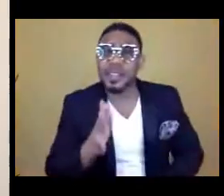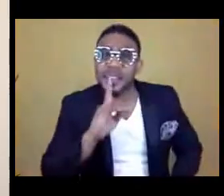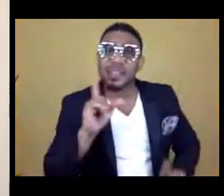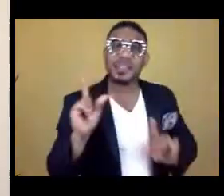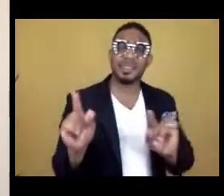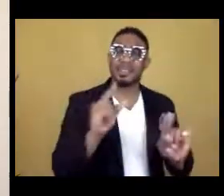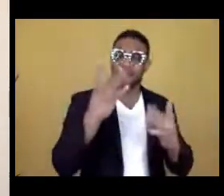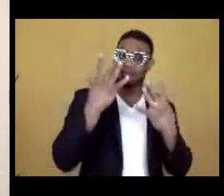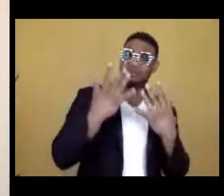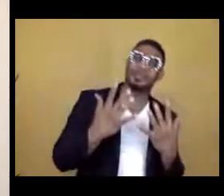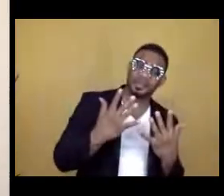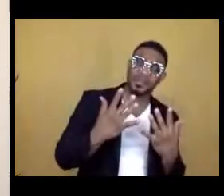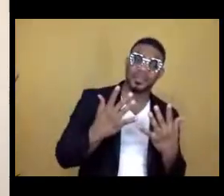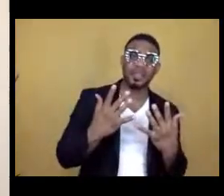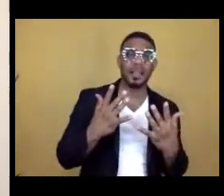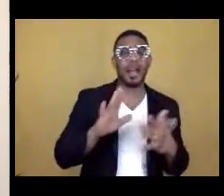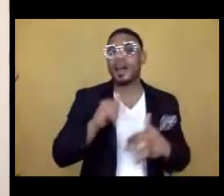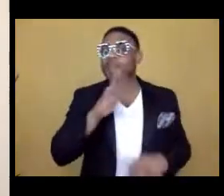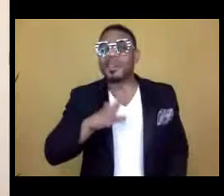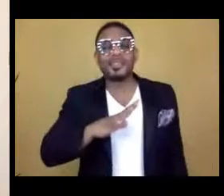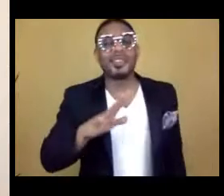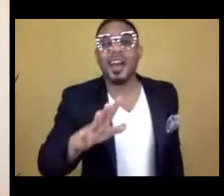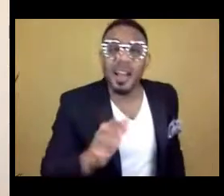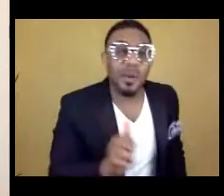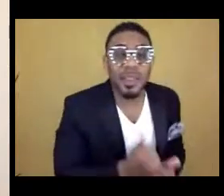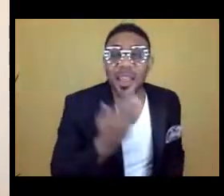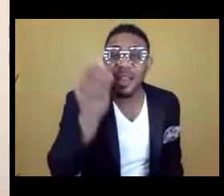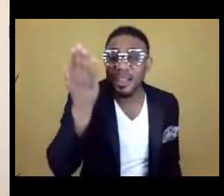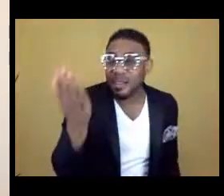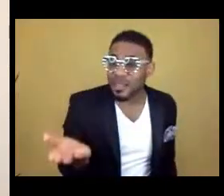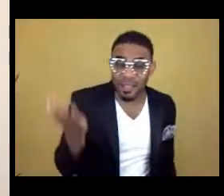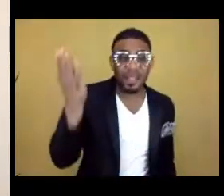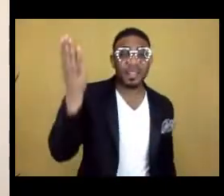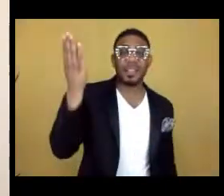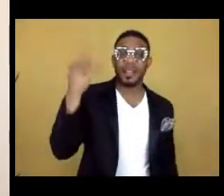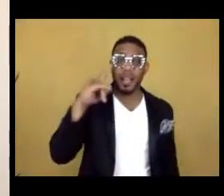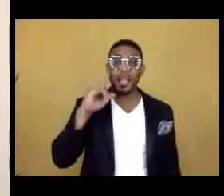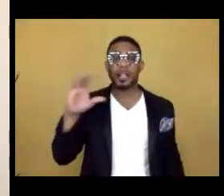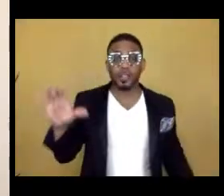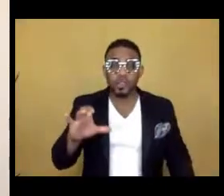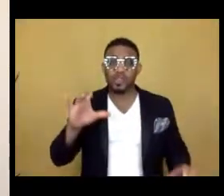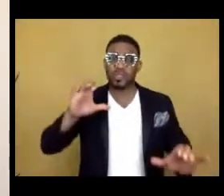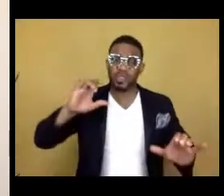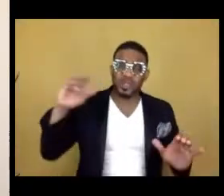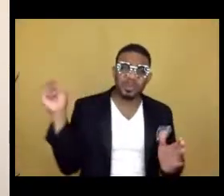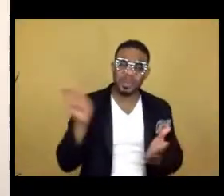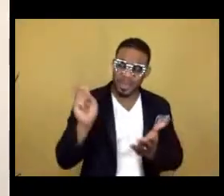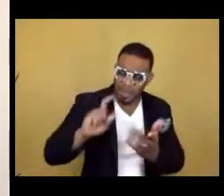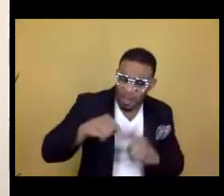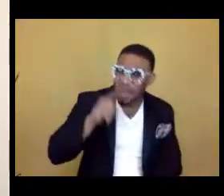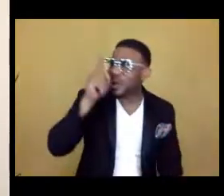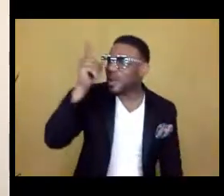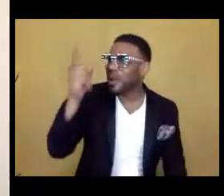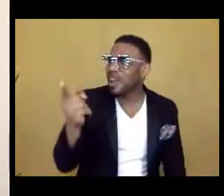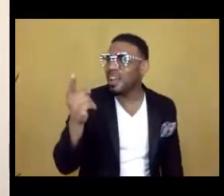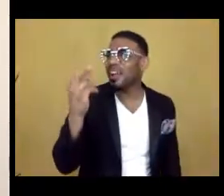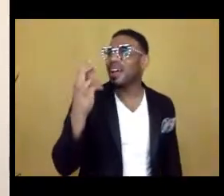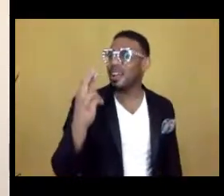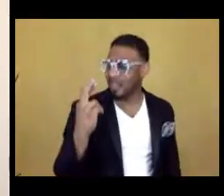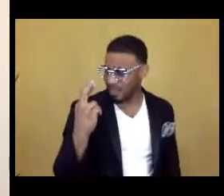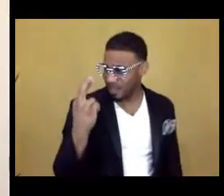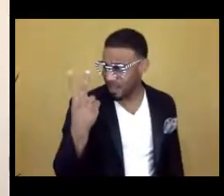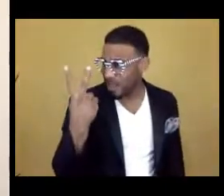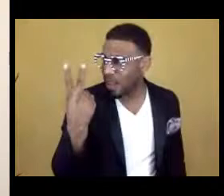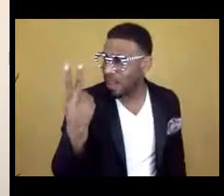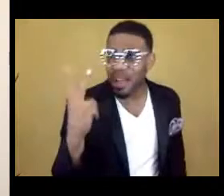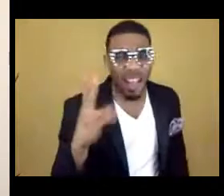sad. And I'll be fine without her, but all I do is write about her. How